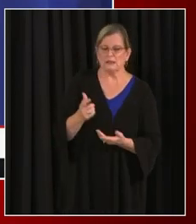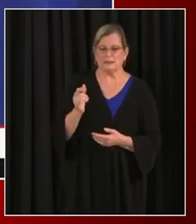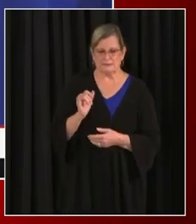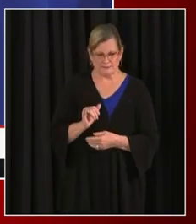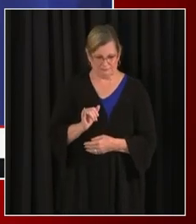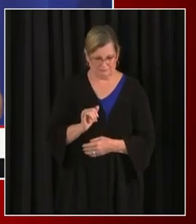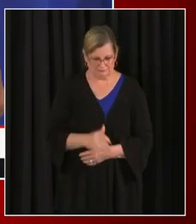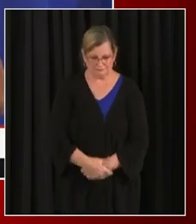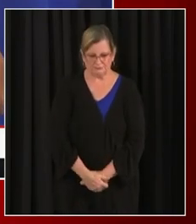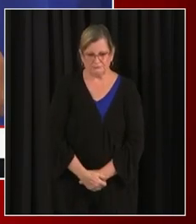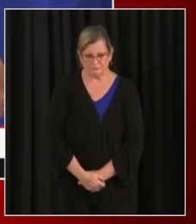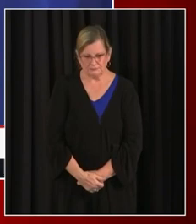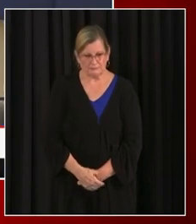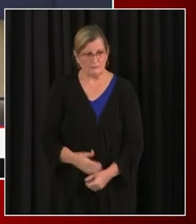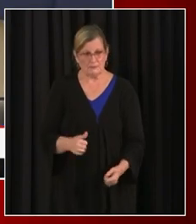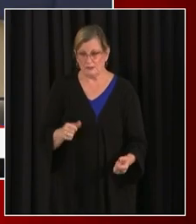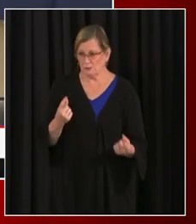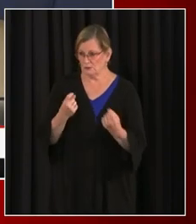Any other questions?